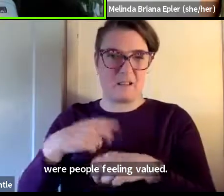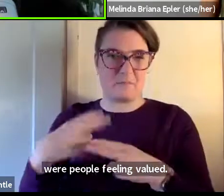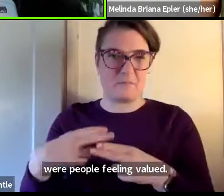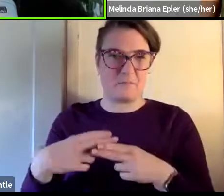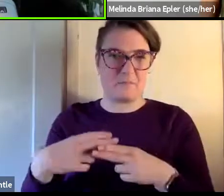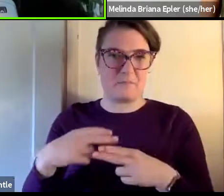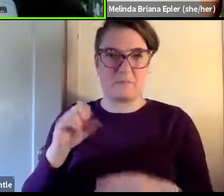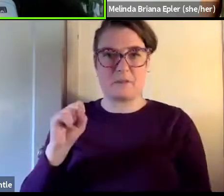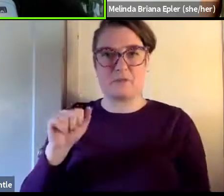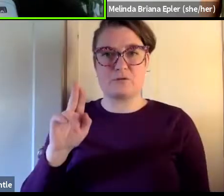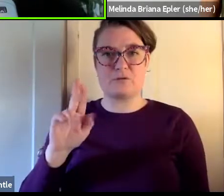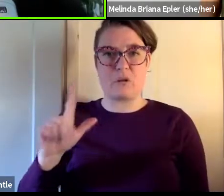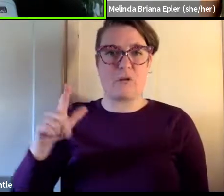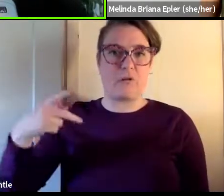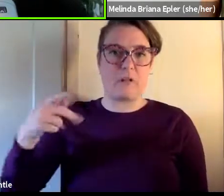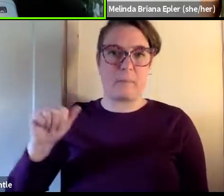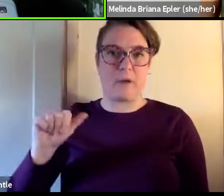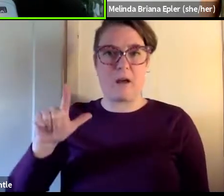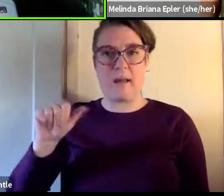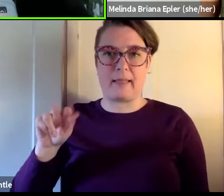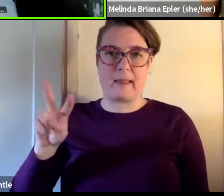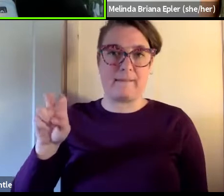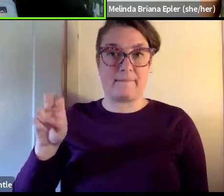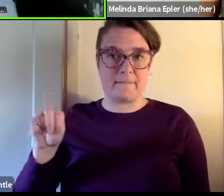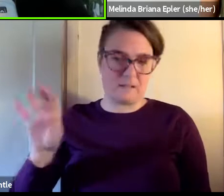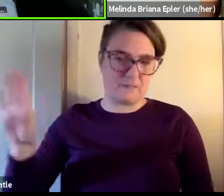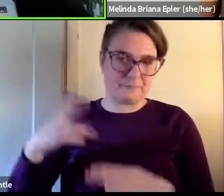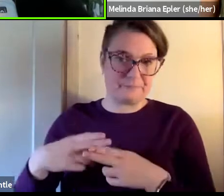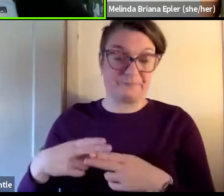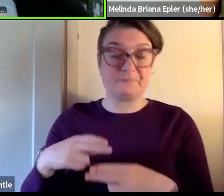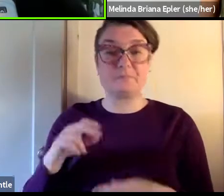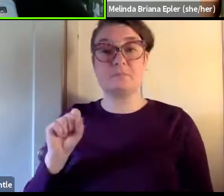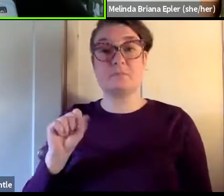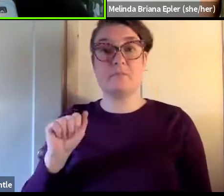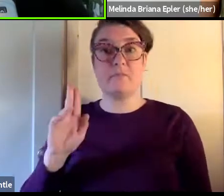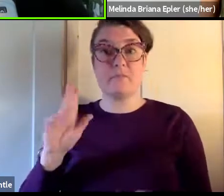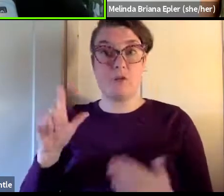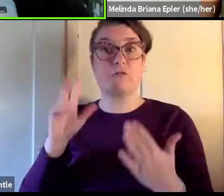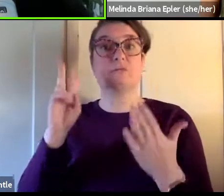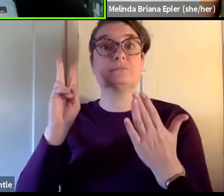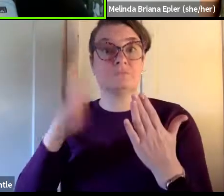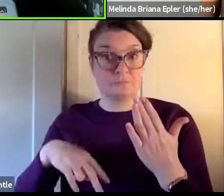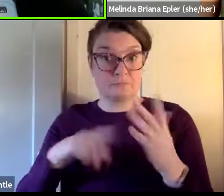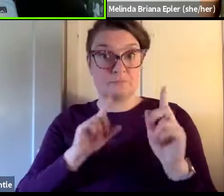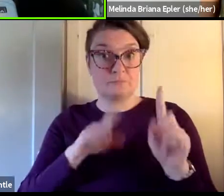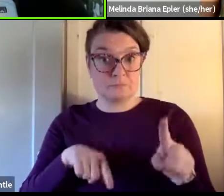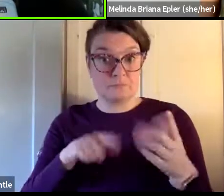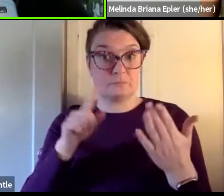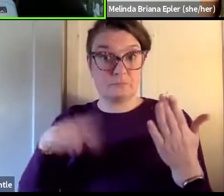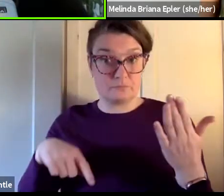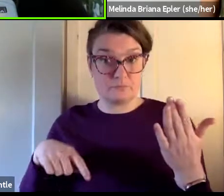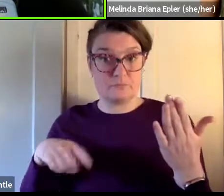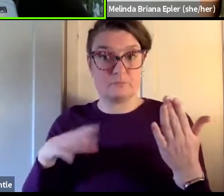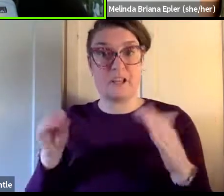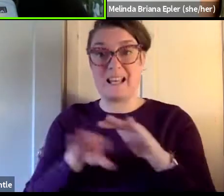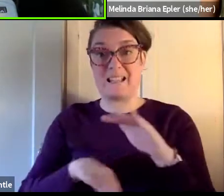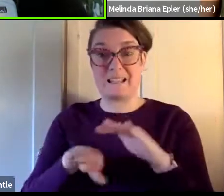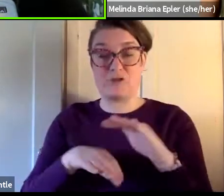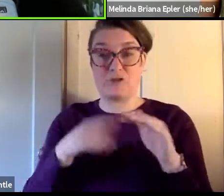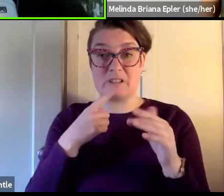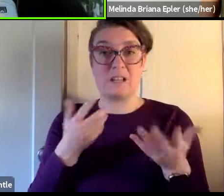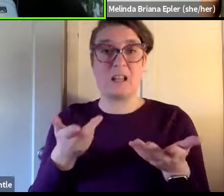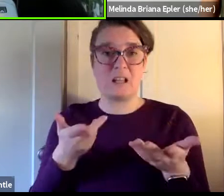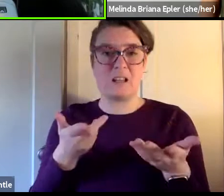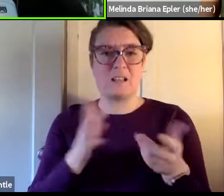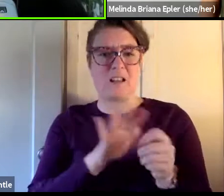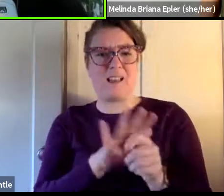was Saul Palavin. And Saul read the report and essentially said, okay,